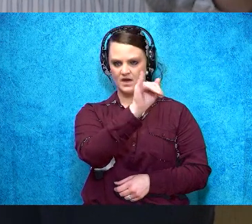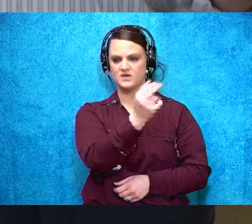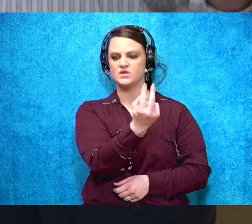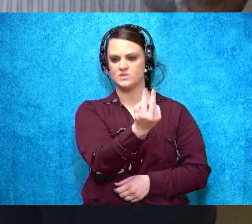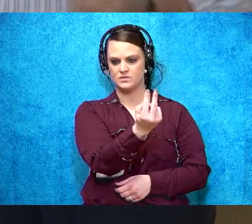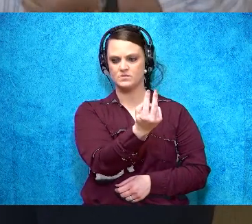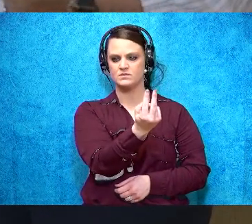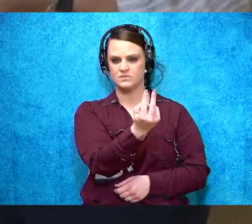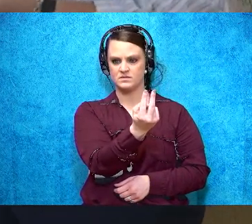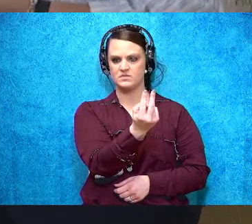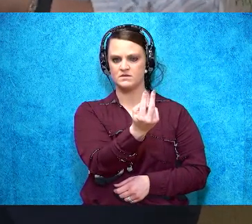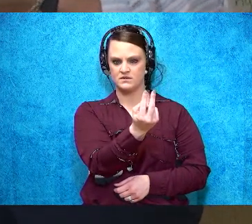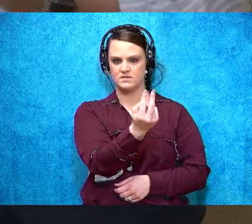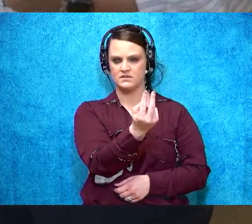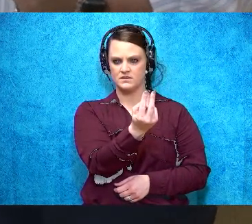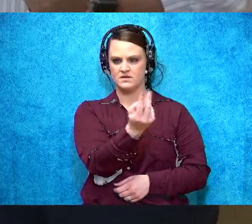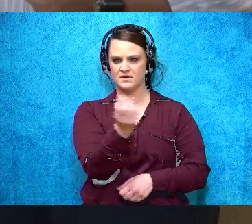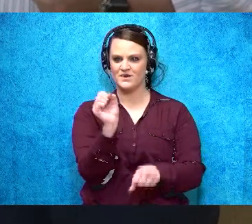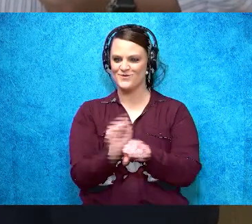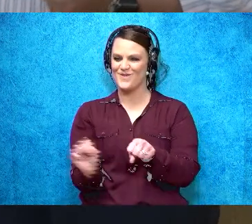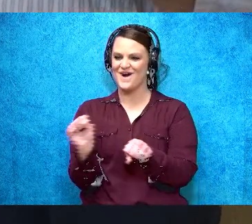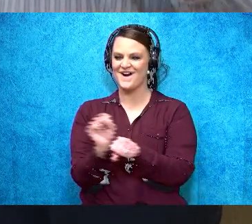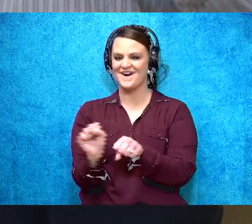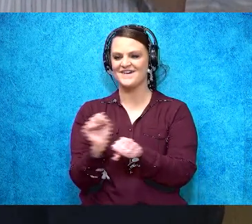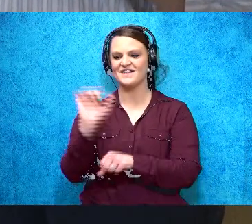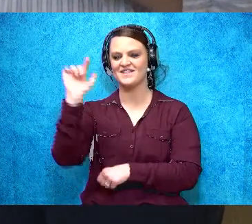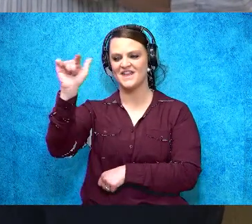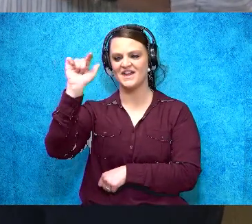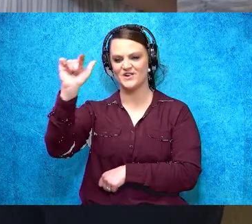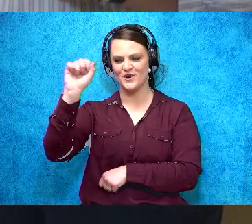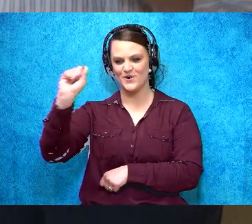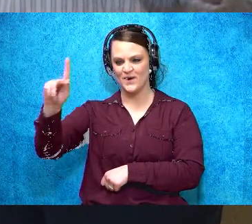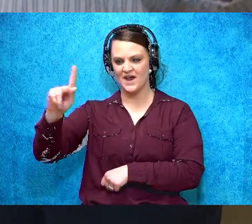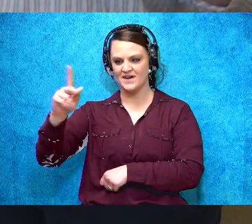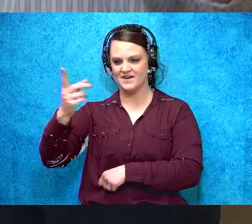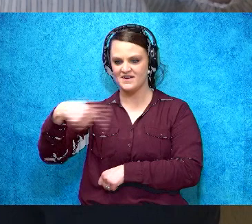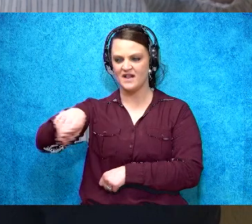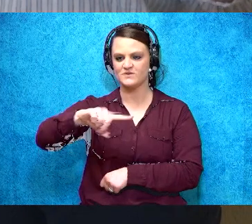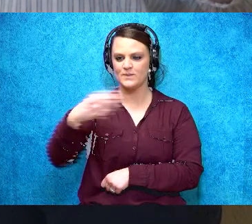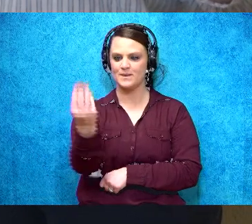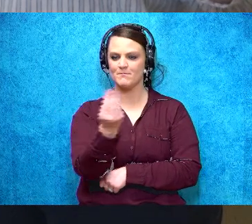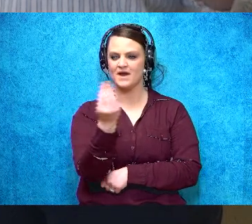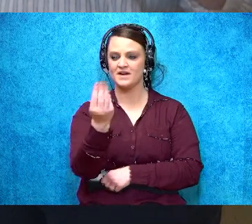two. Okay, guys, we'll work with some more stuff on